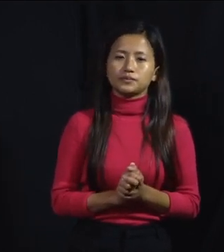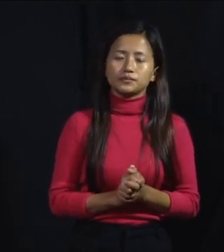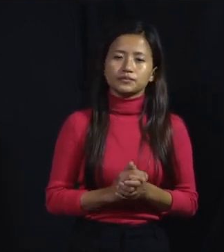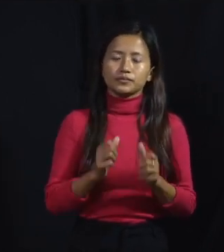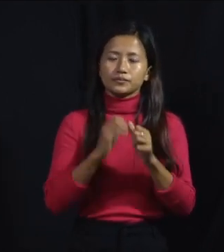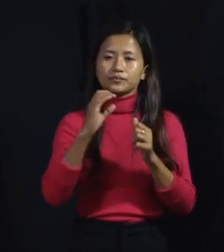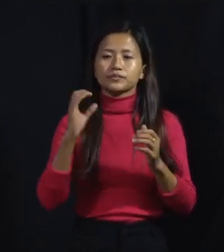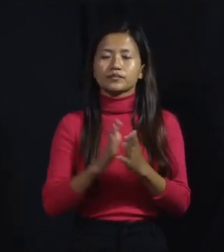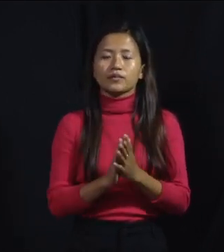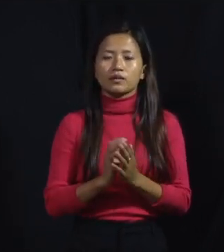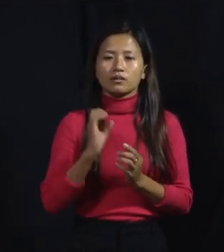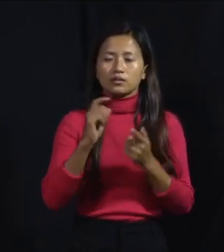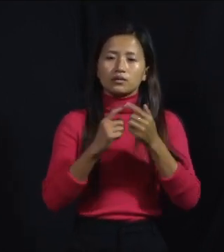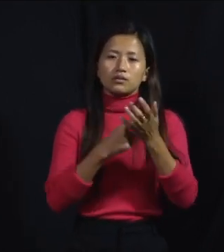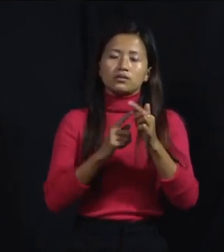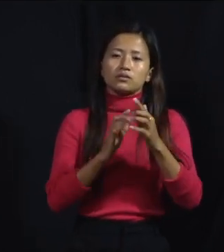certain